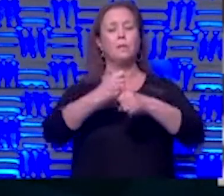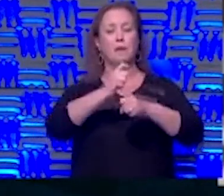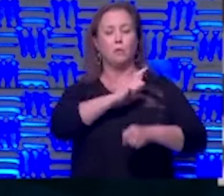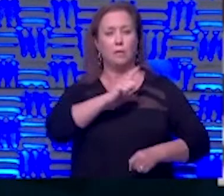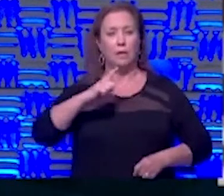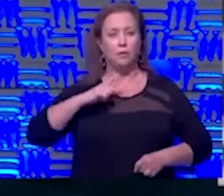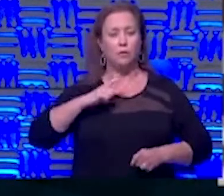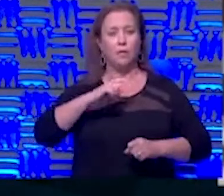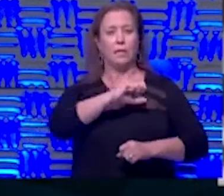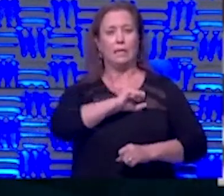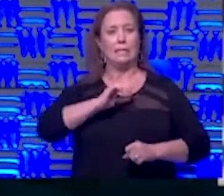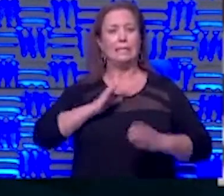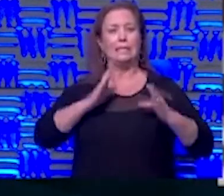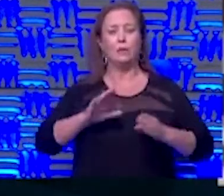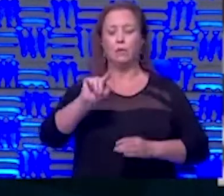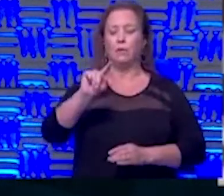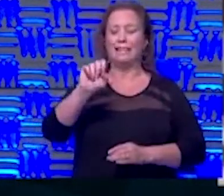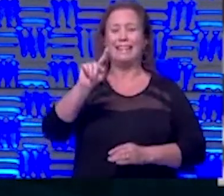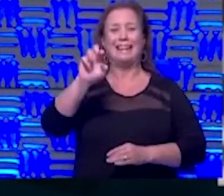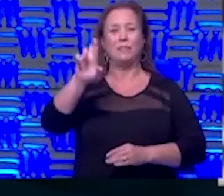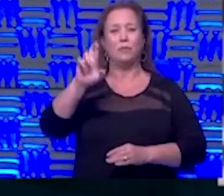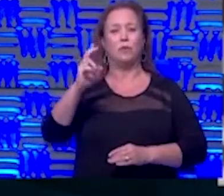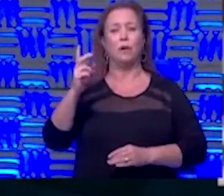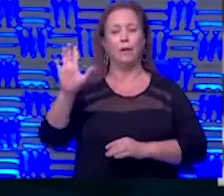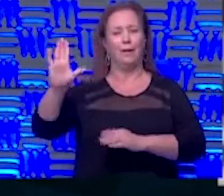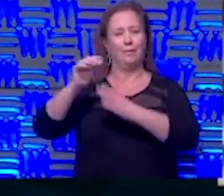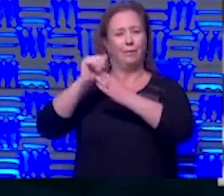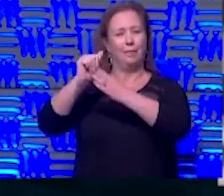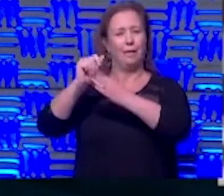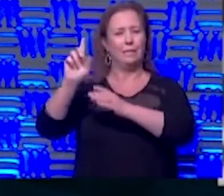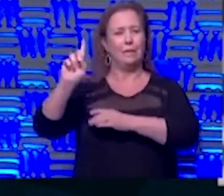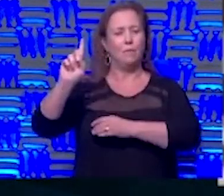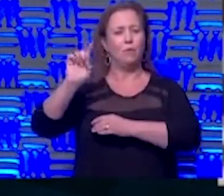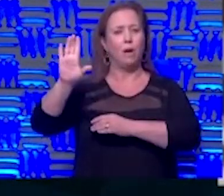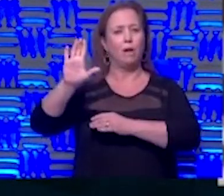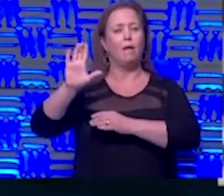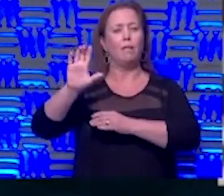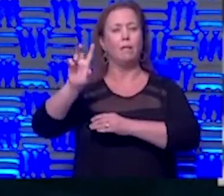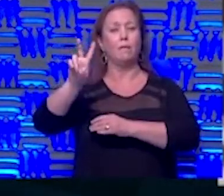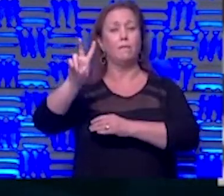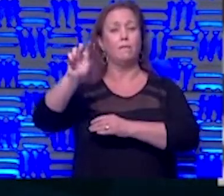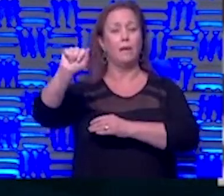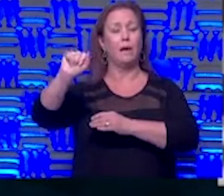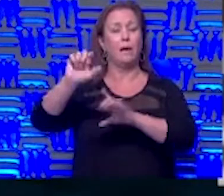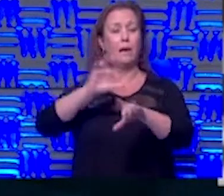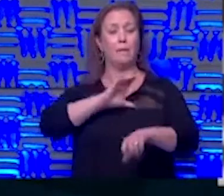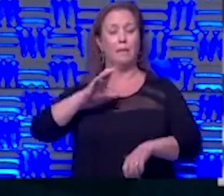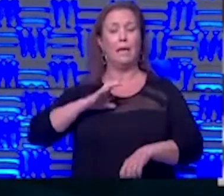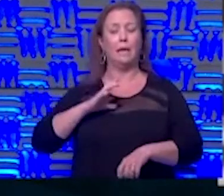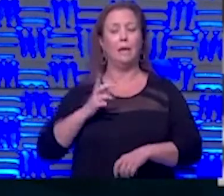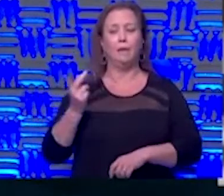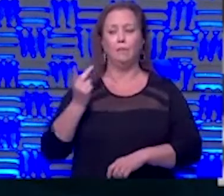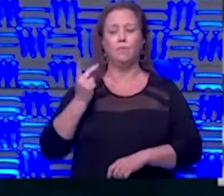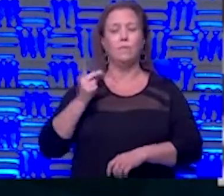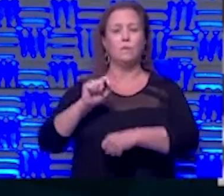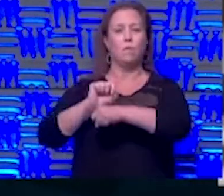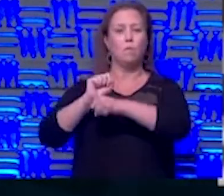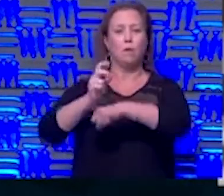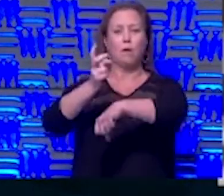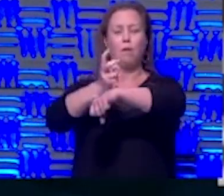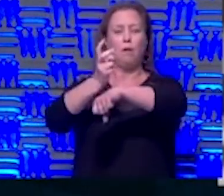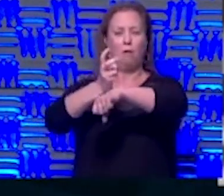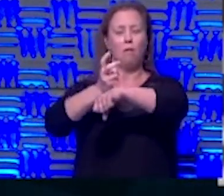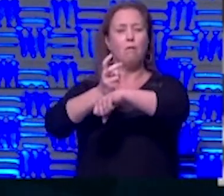that Senator Tester and I, the lead Democrat on the Veterans Affairs Committee dealing with these issues, is